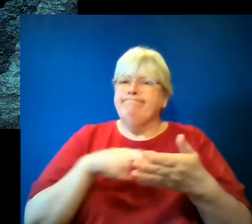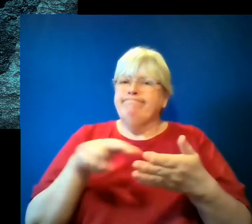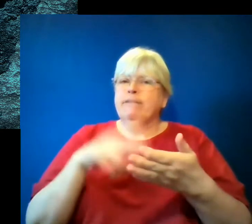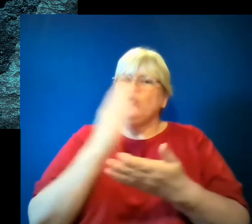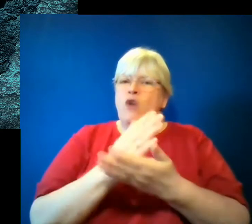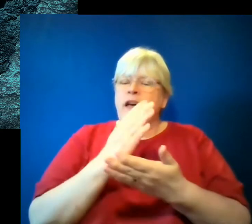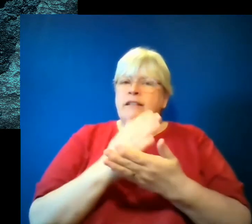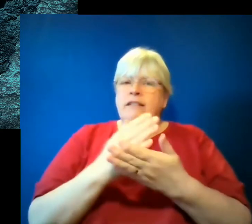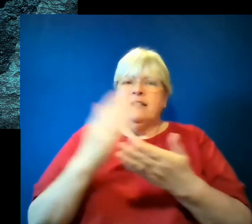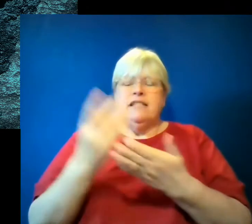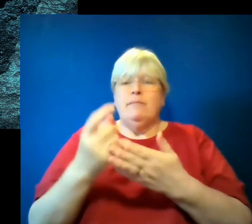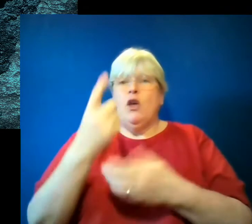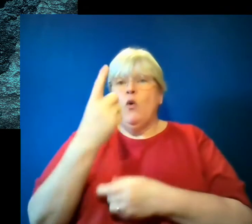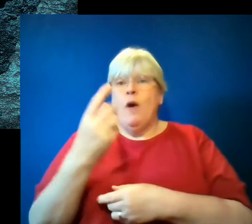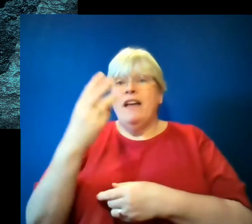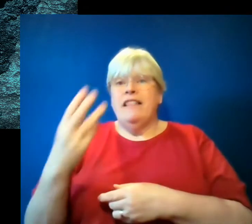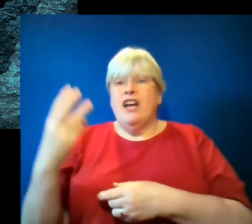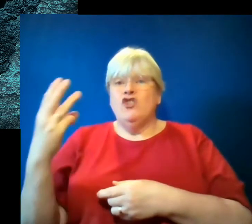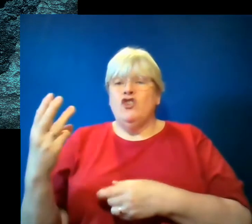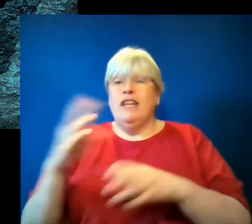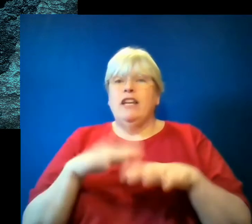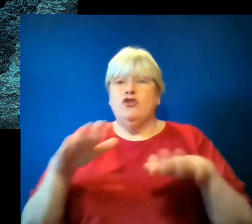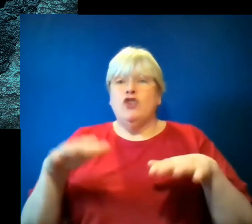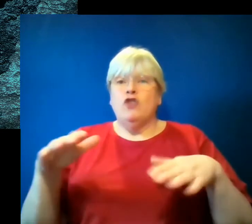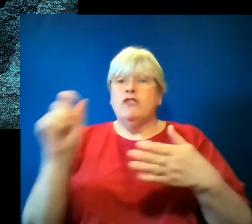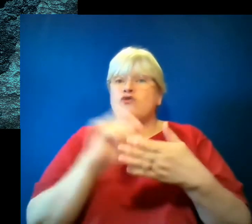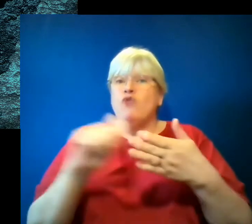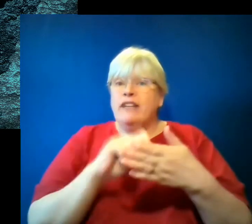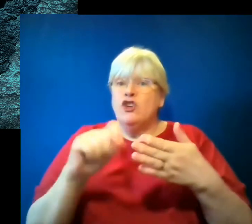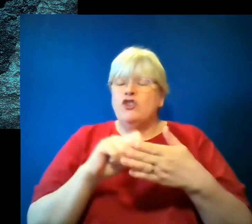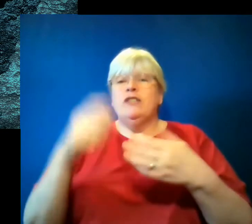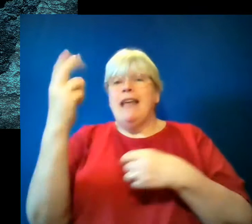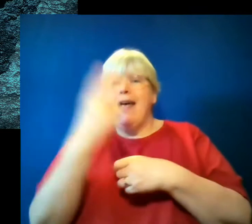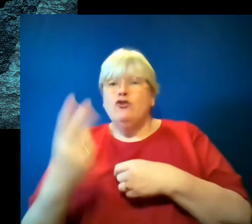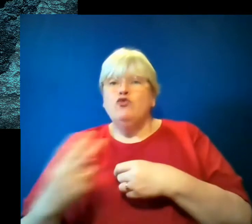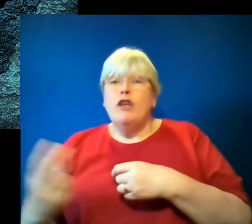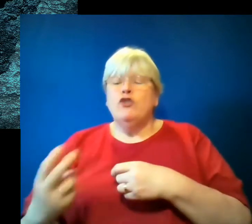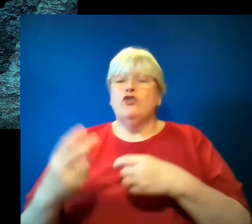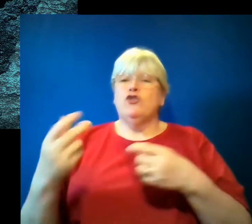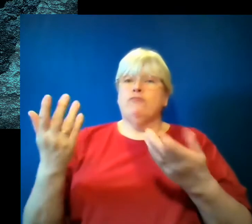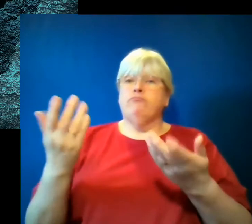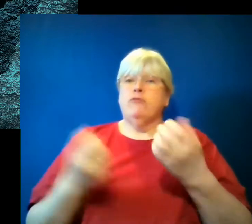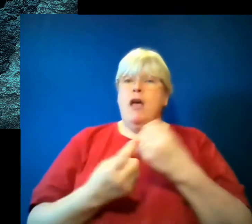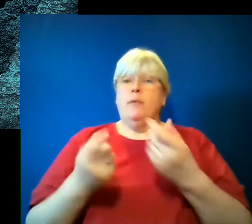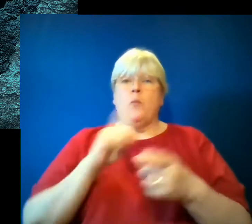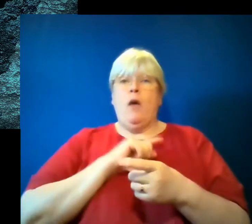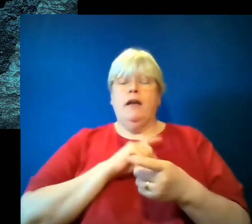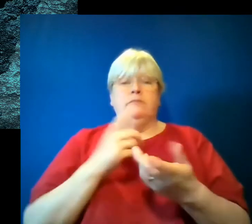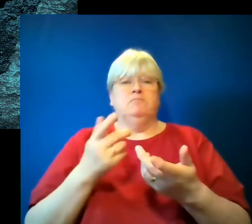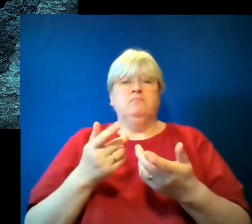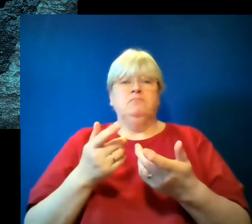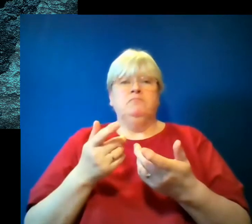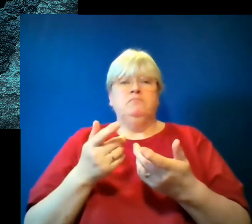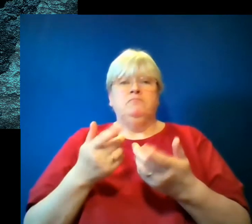of 133 children's writers and illustrators. And it came about because in